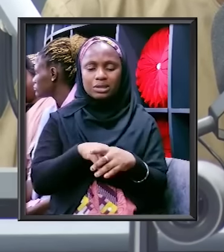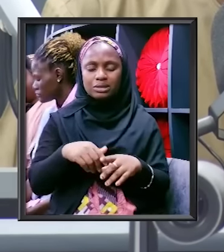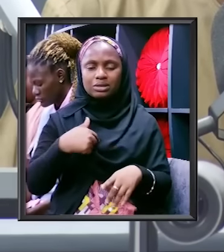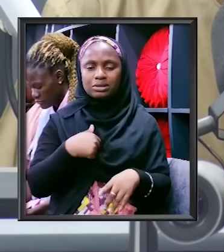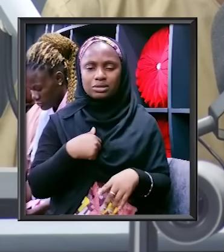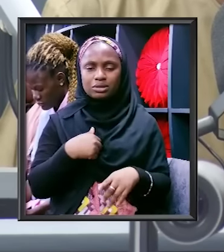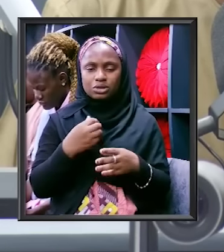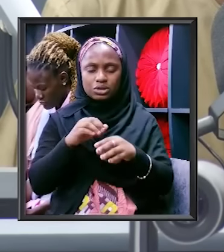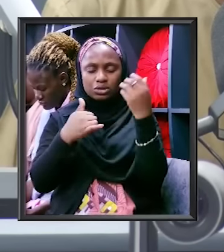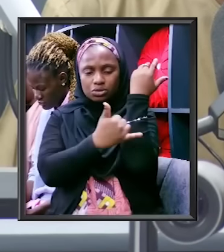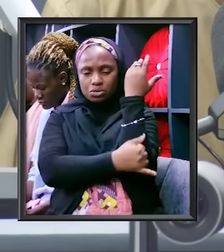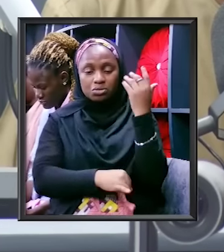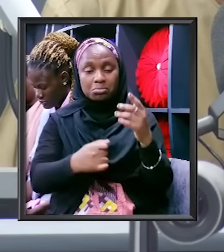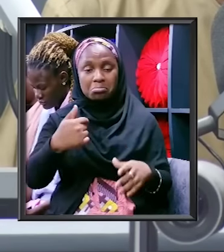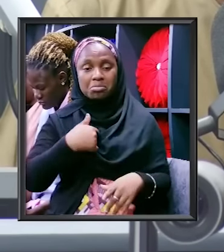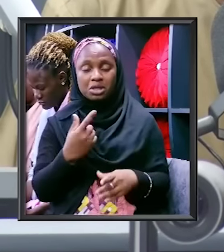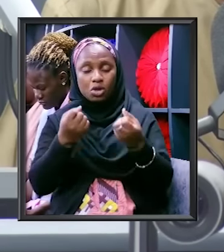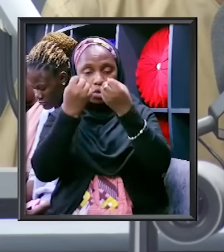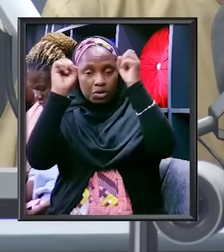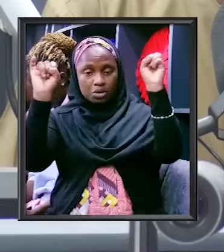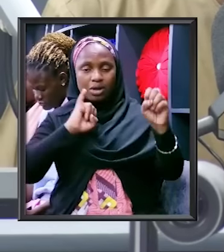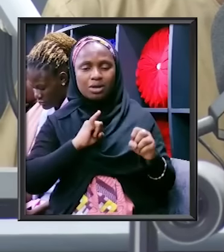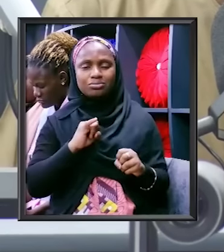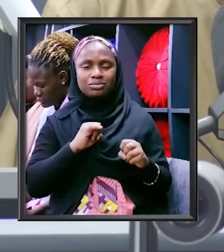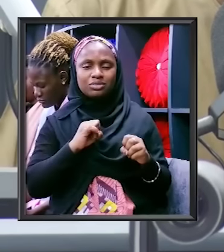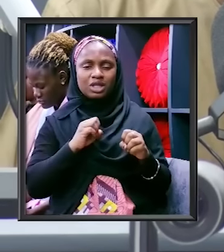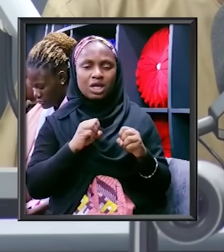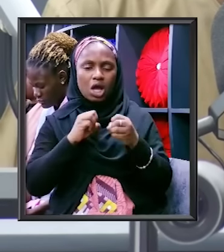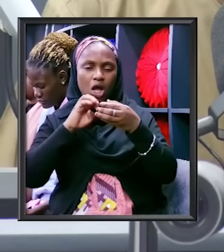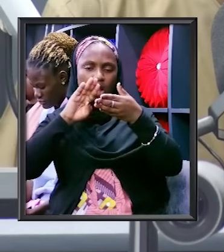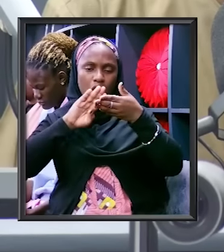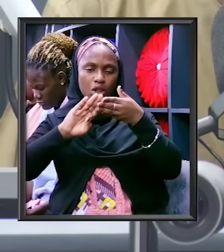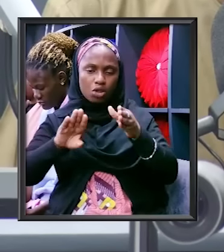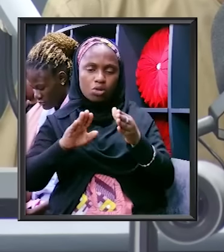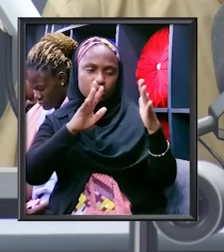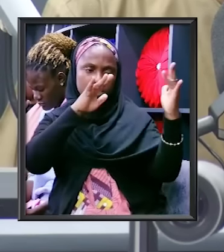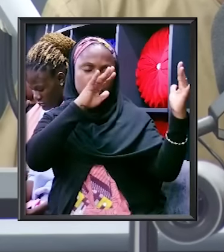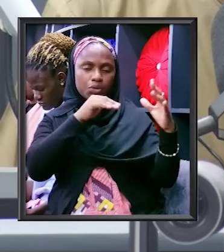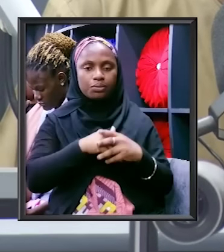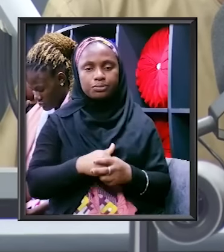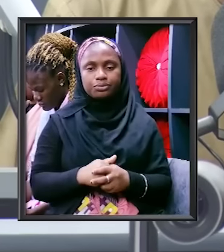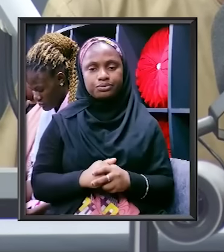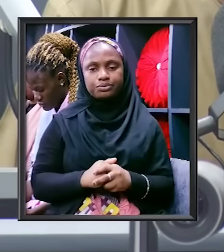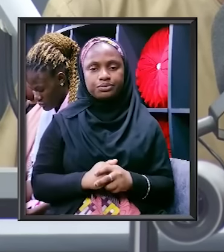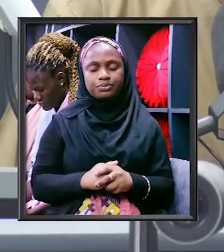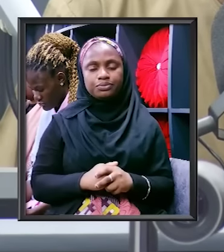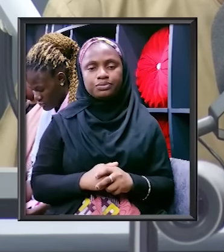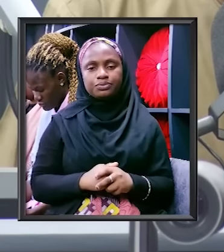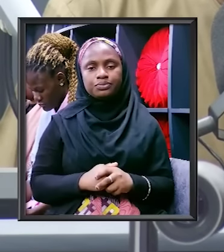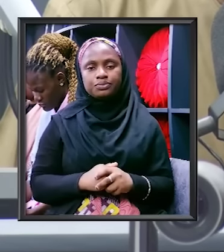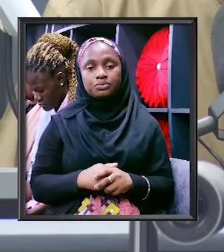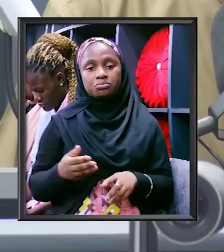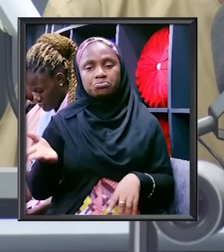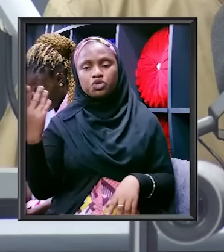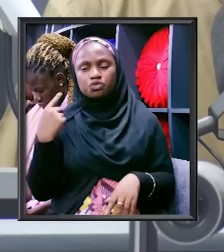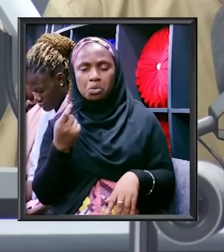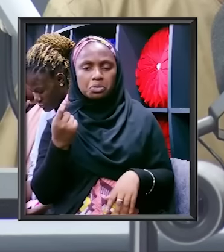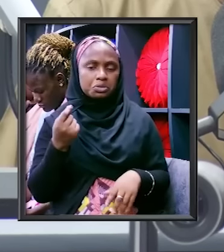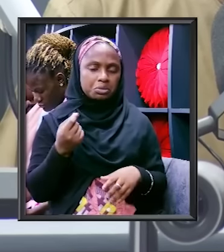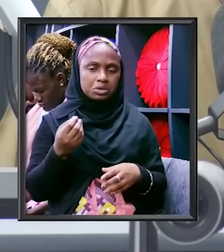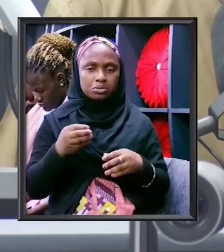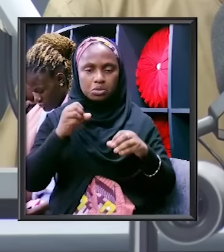the ordinary president, I don't they lose hope. I don't they lose hope. I don't they lose hope. Before small, small